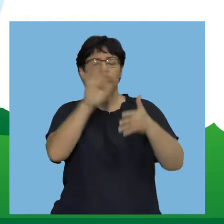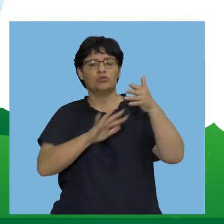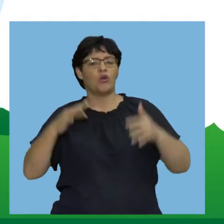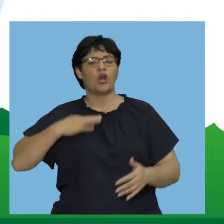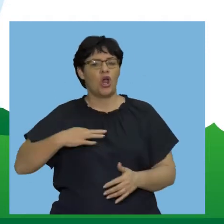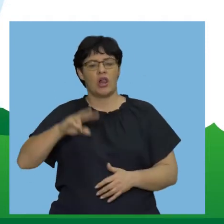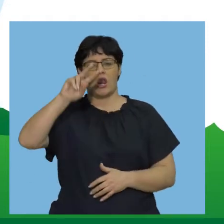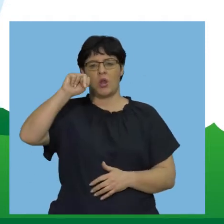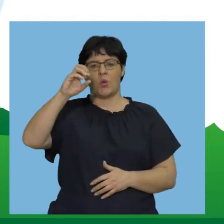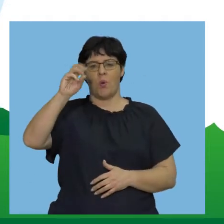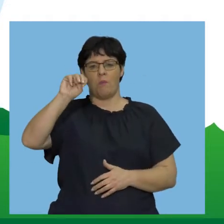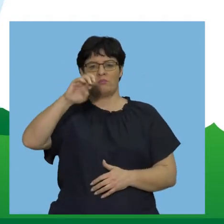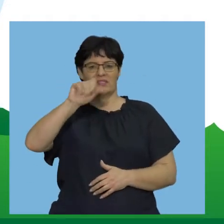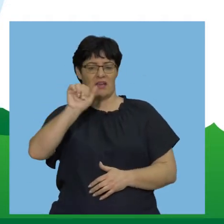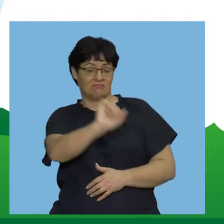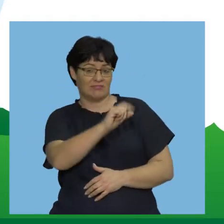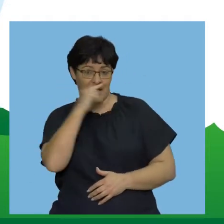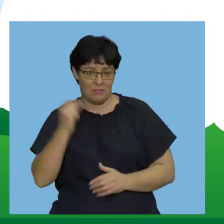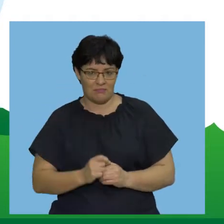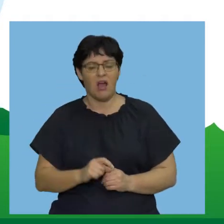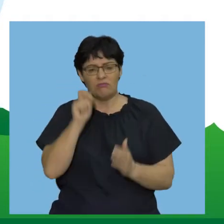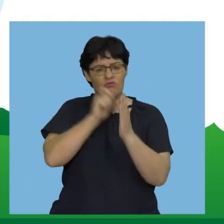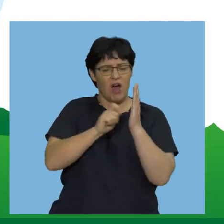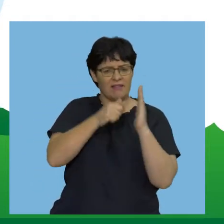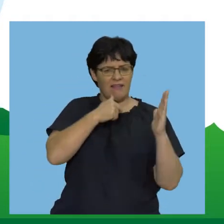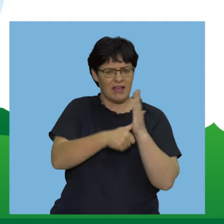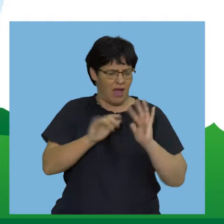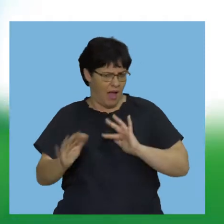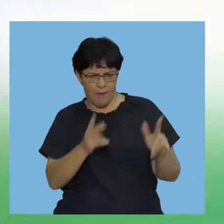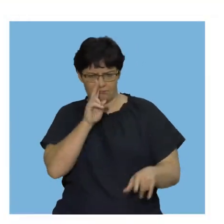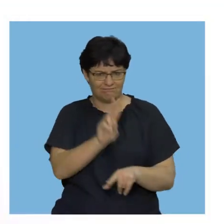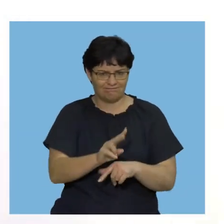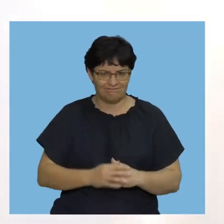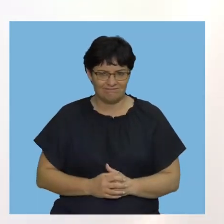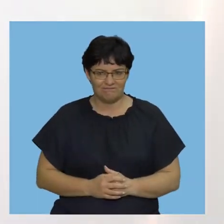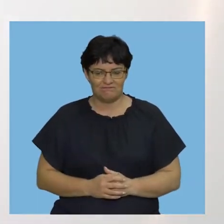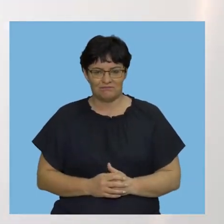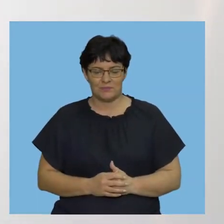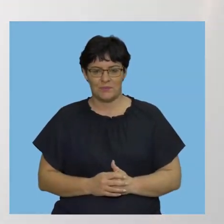girl called Nomsa, and we will look at how to write a letter.